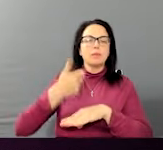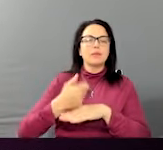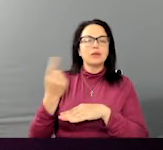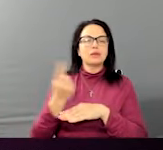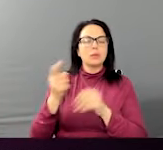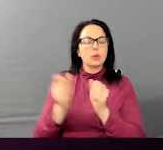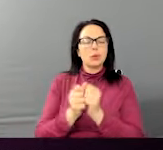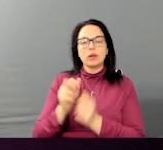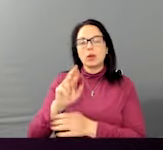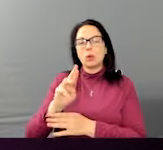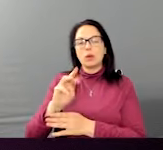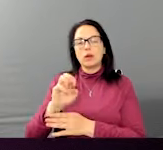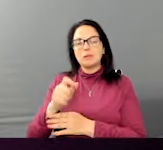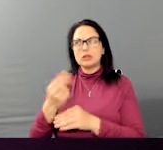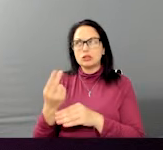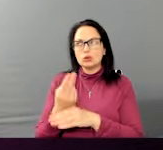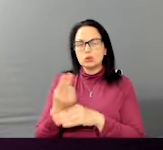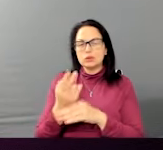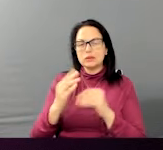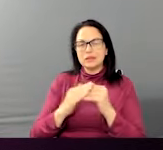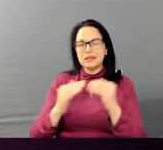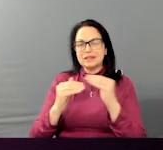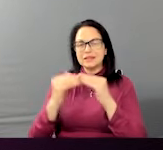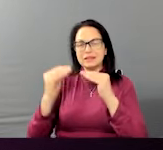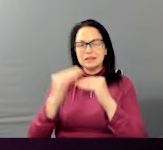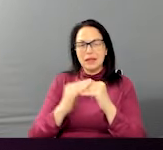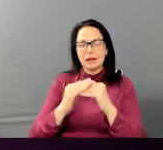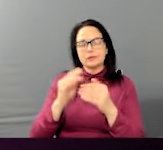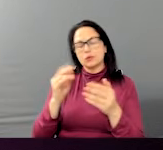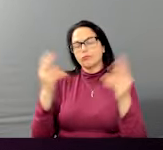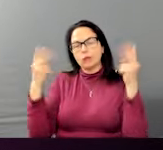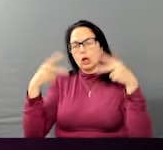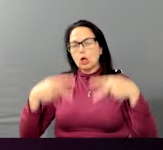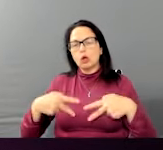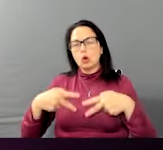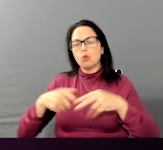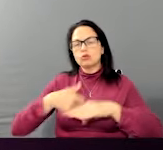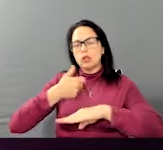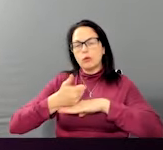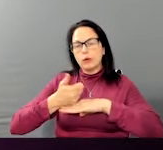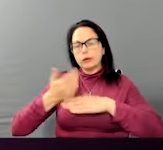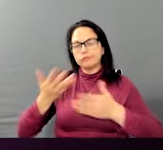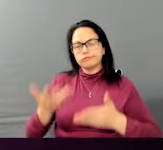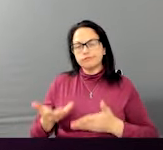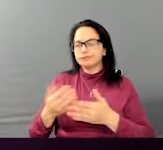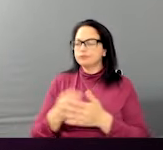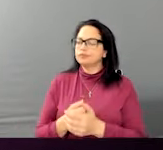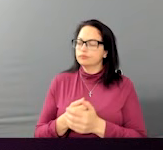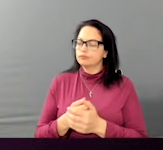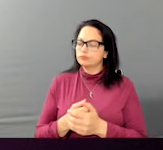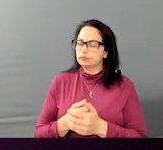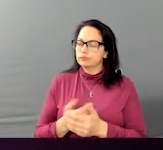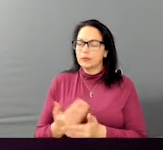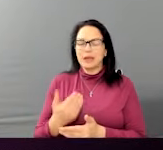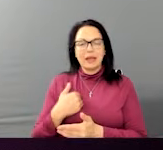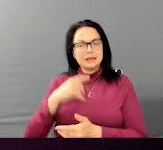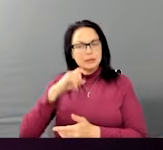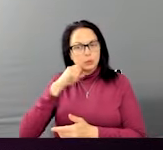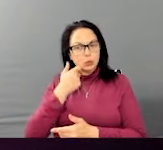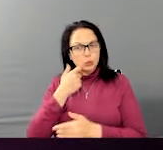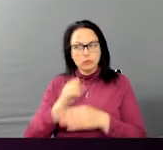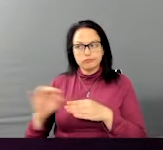stack? So it spits out, it's basically a code generator. That's pretty much what it is. It has a couple of really cool features that we'll